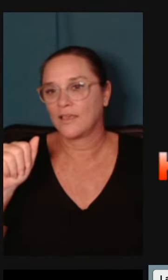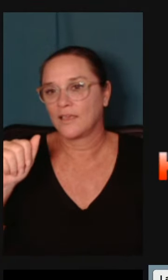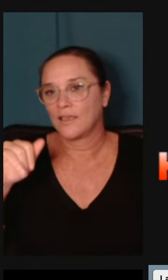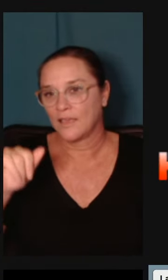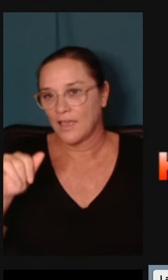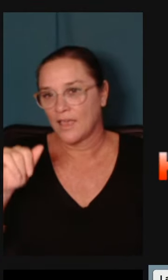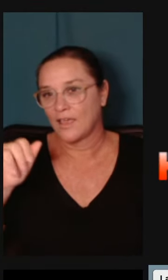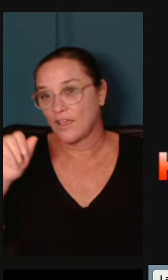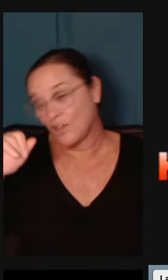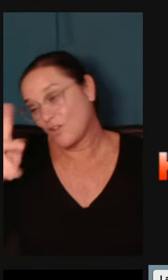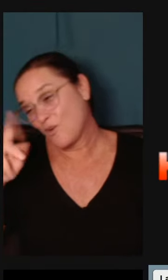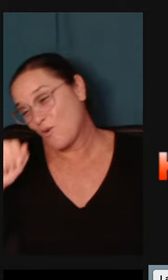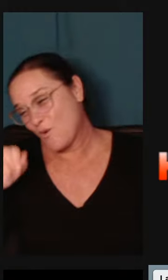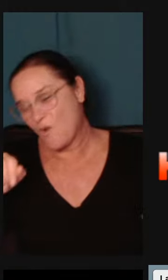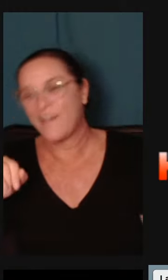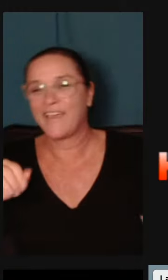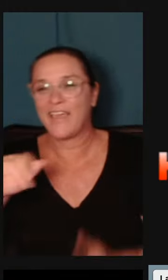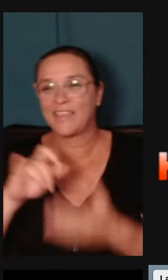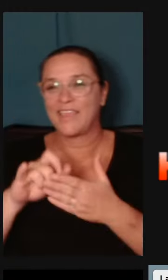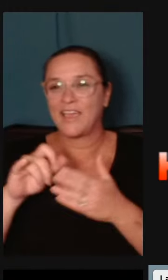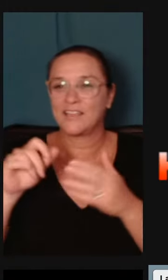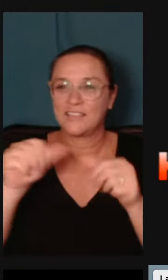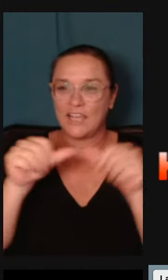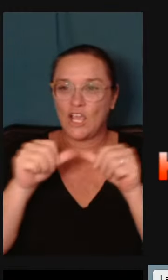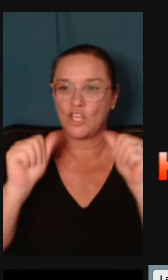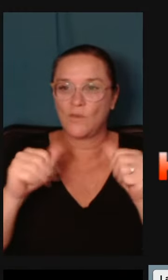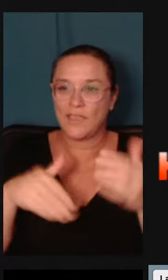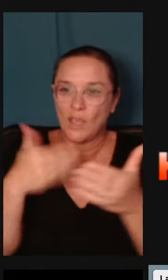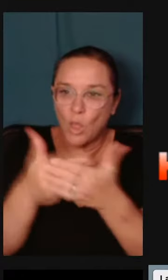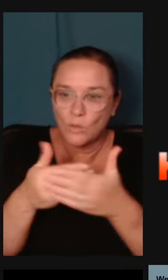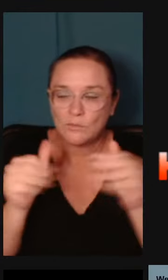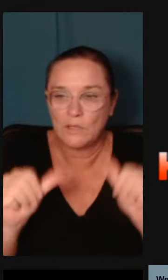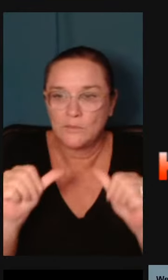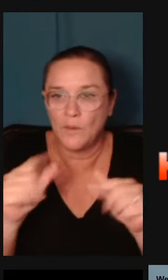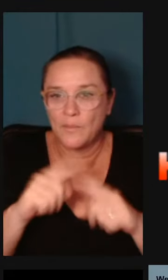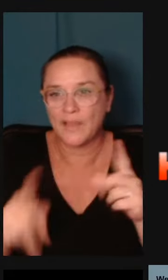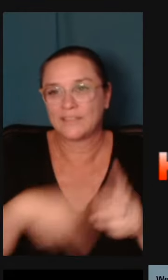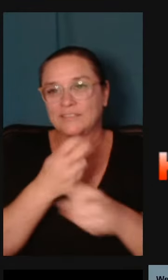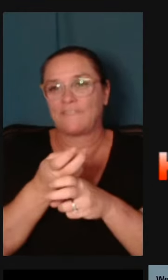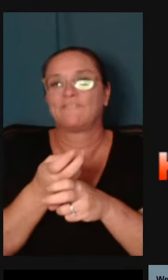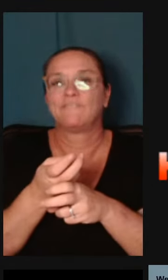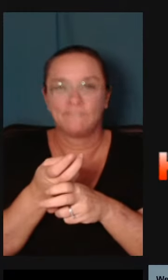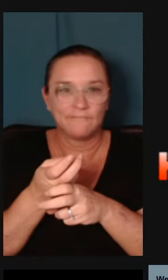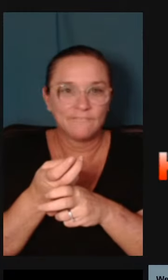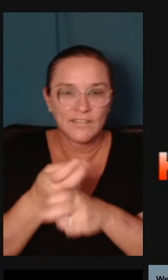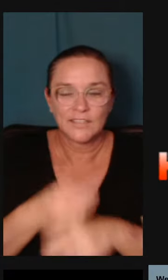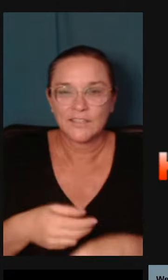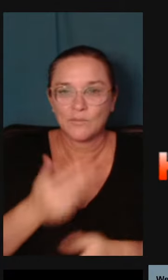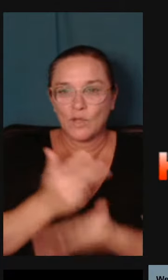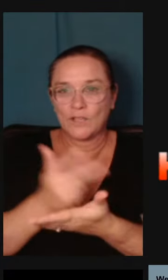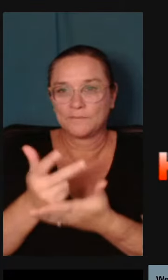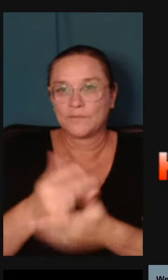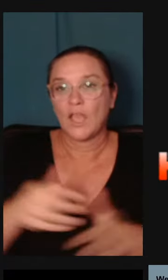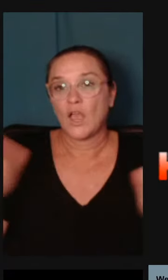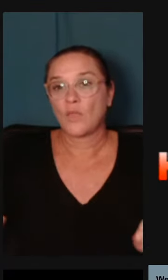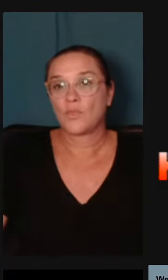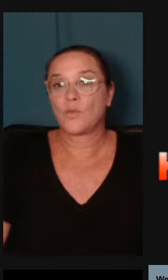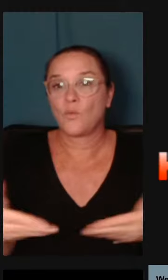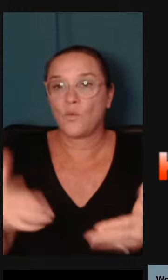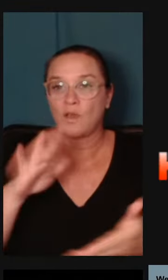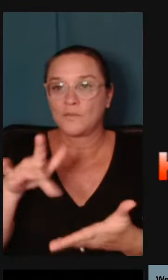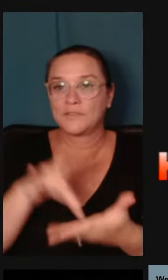can, but it's difficult. It's difficult. Welcome Center is open 9